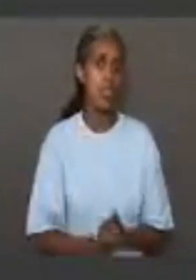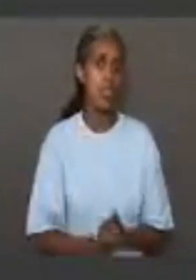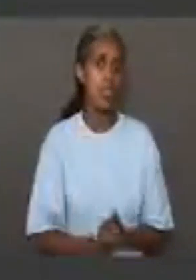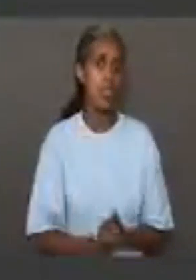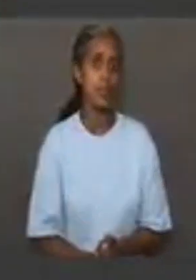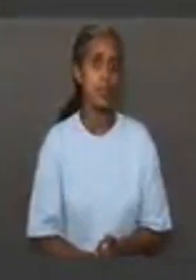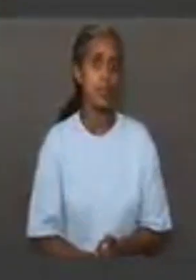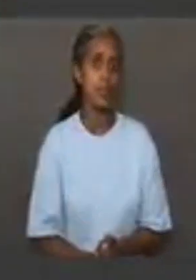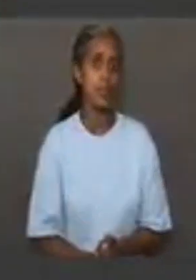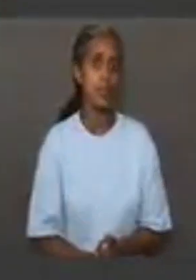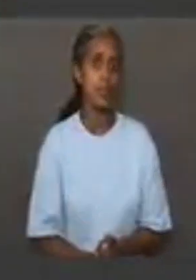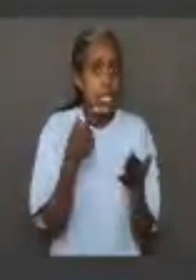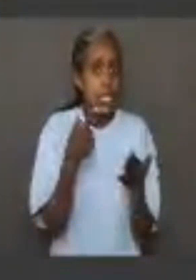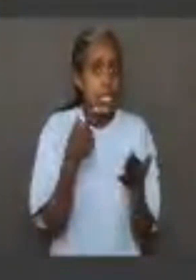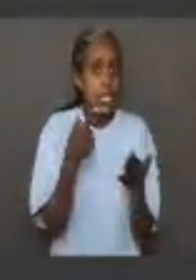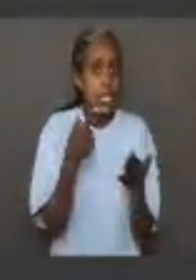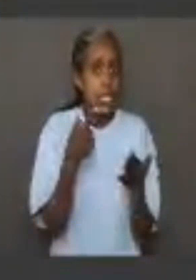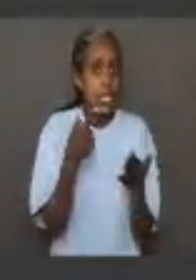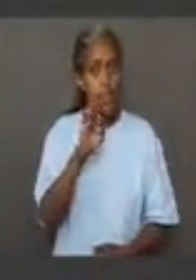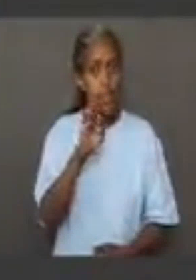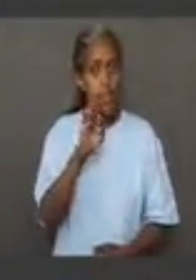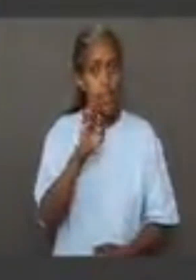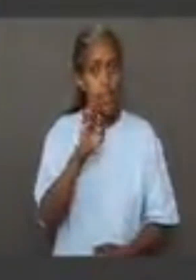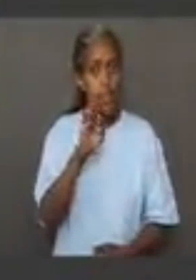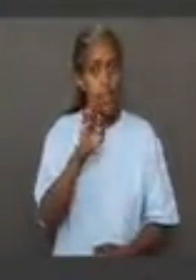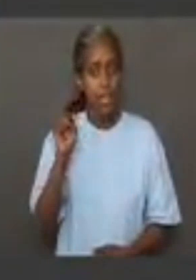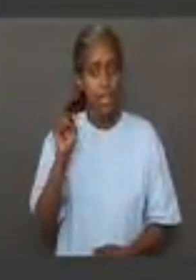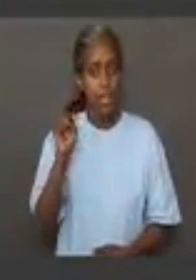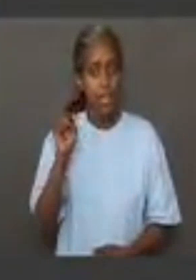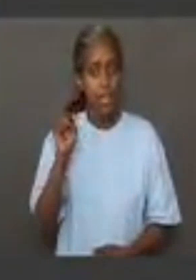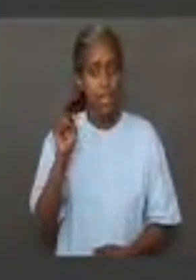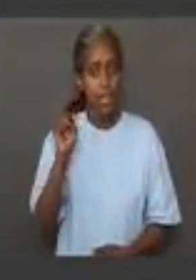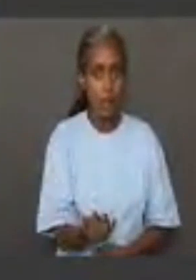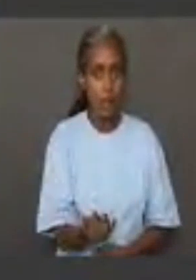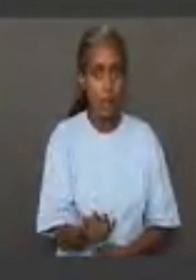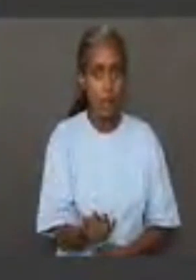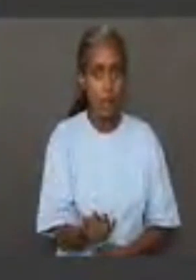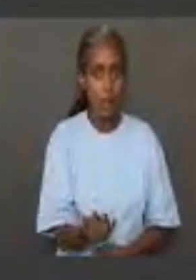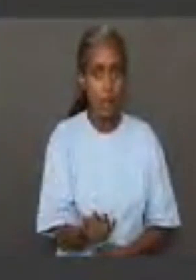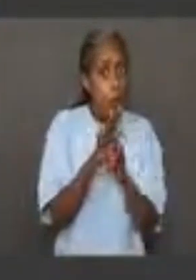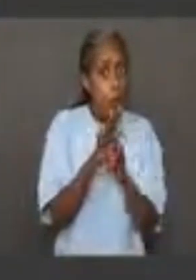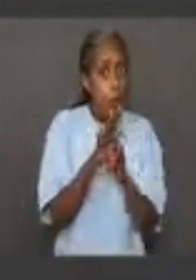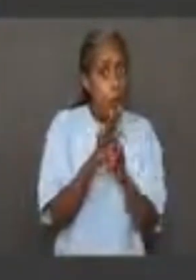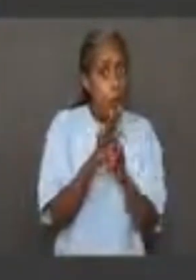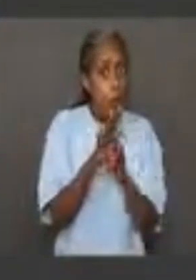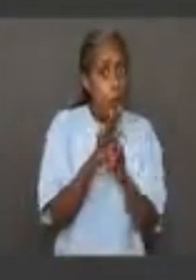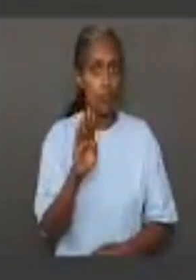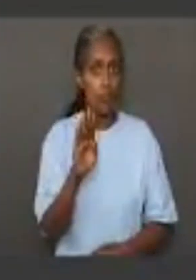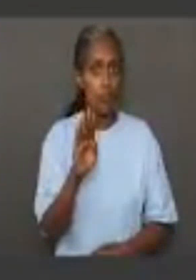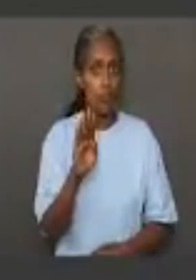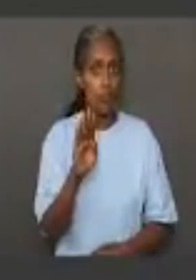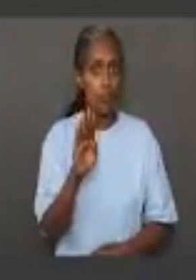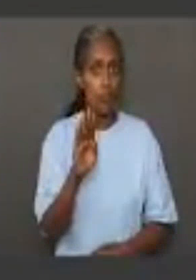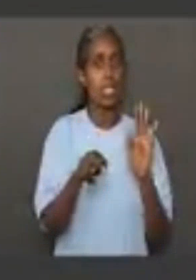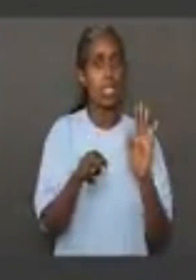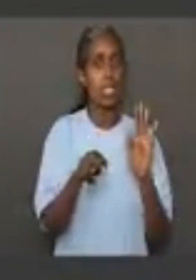in B. In this Venn diagram, the complement of B relative to